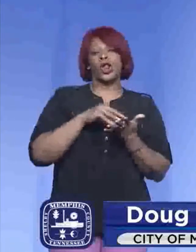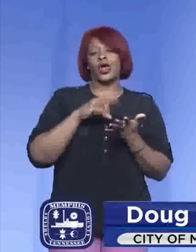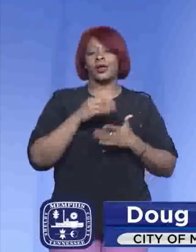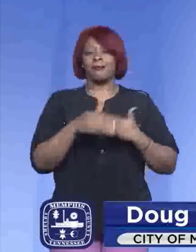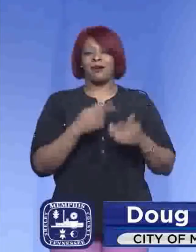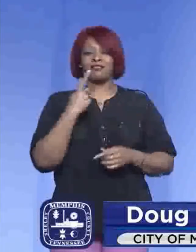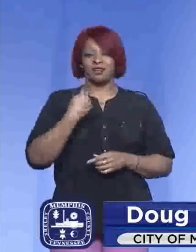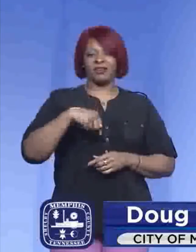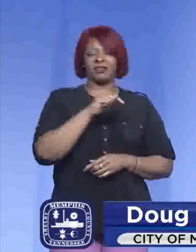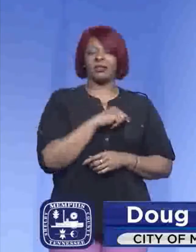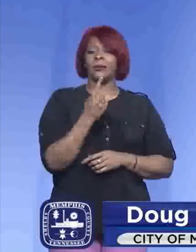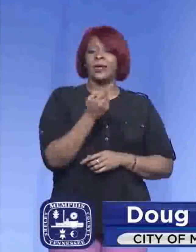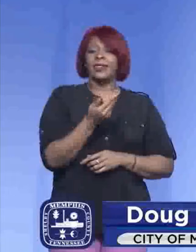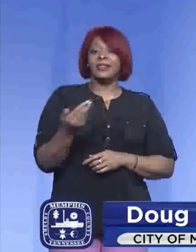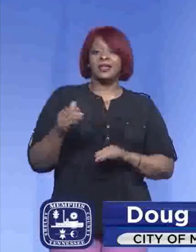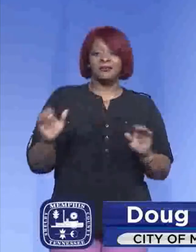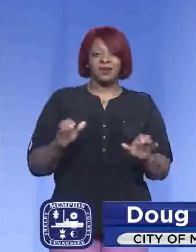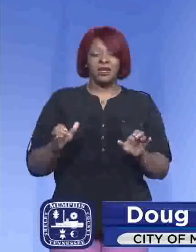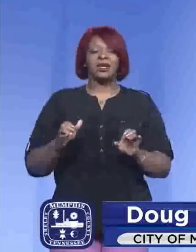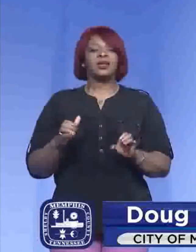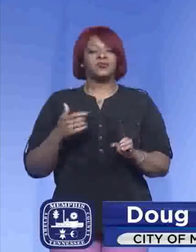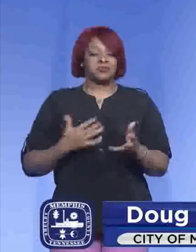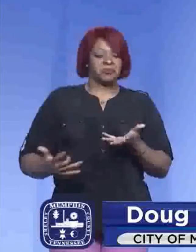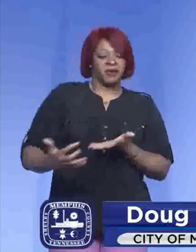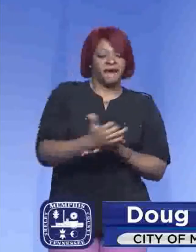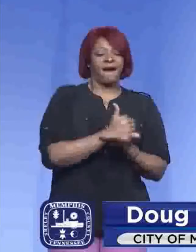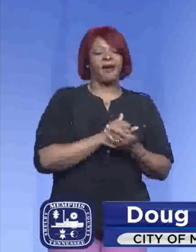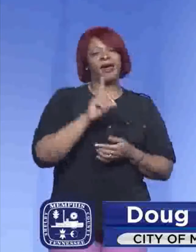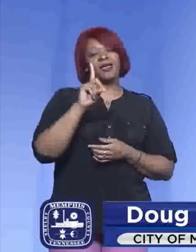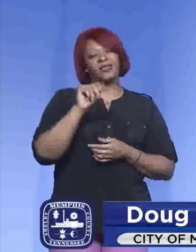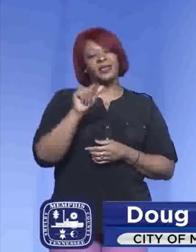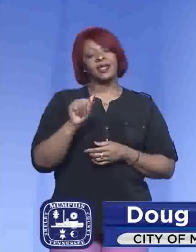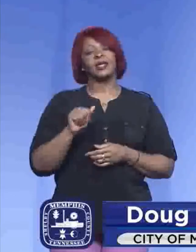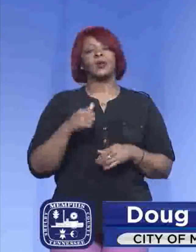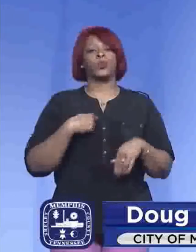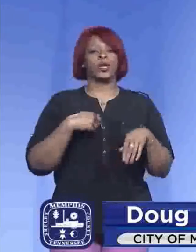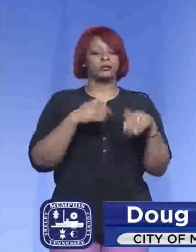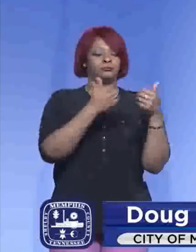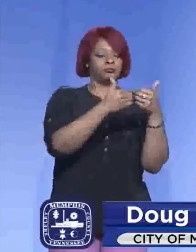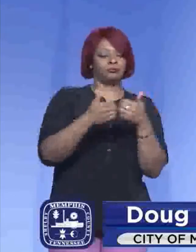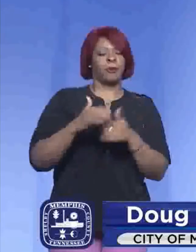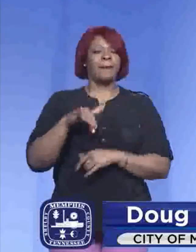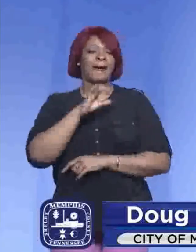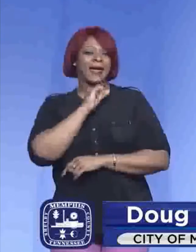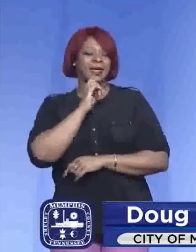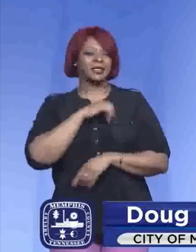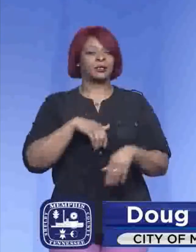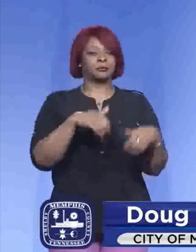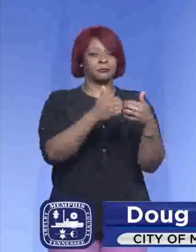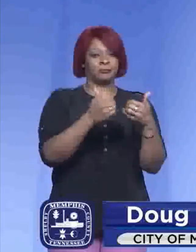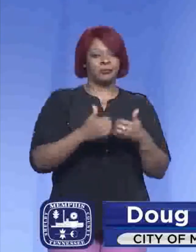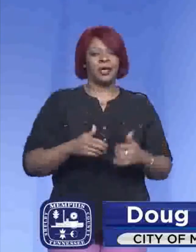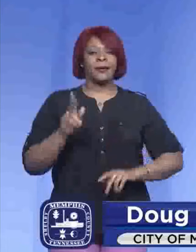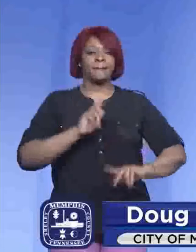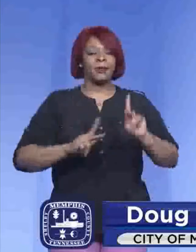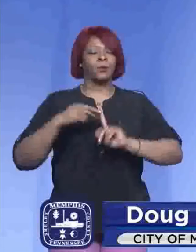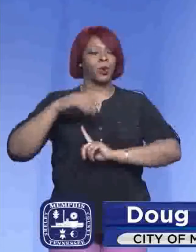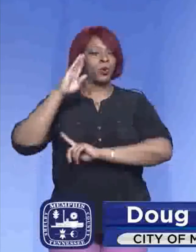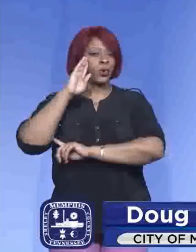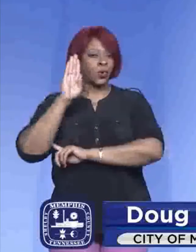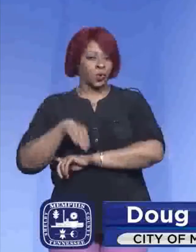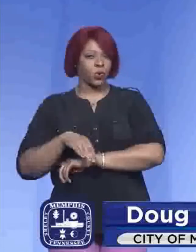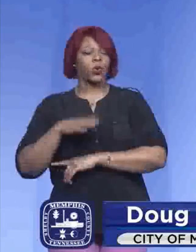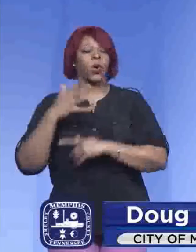us. One thing we did is we downloaded the data, we sorted it by age. We also sorted it against people we know have